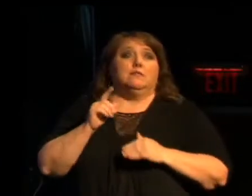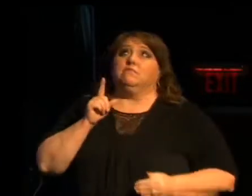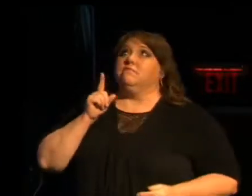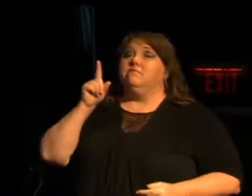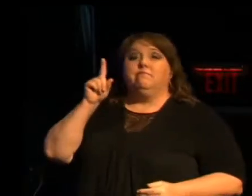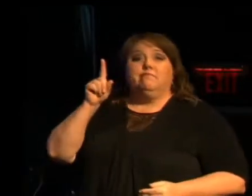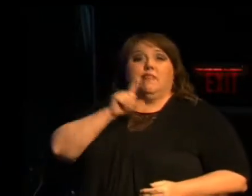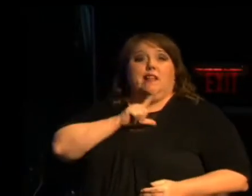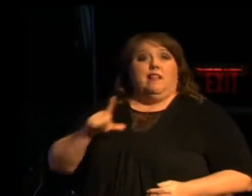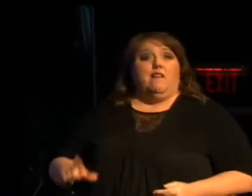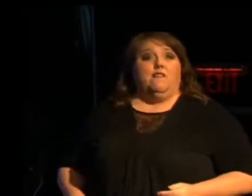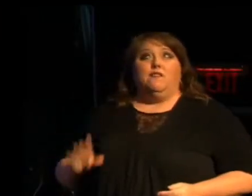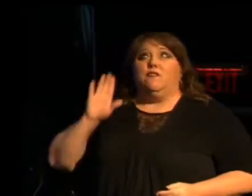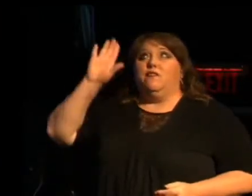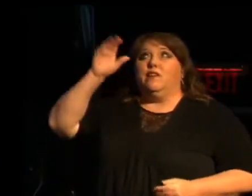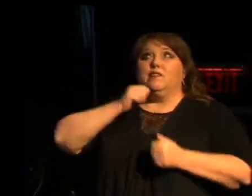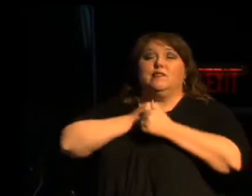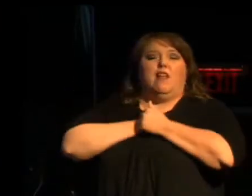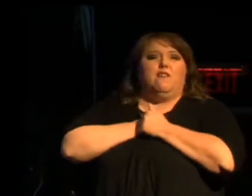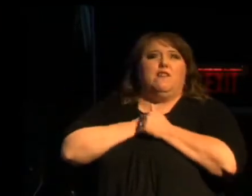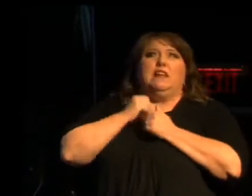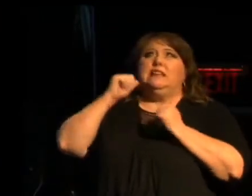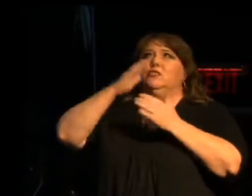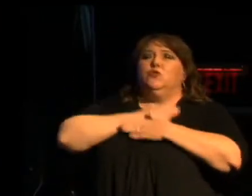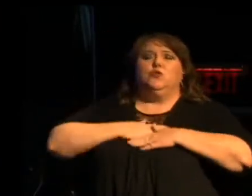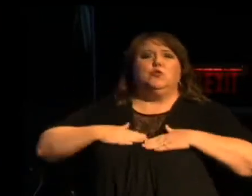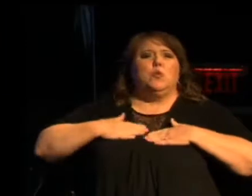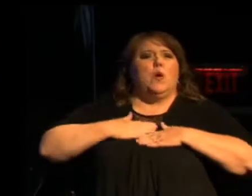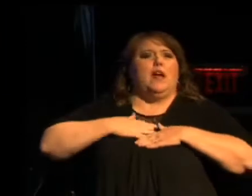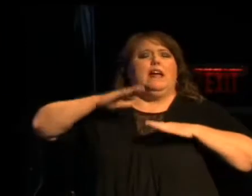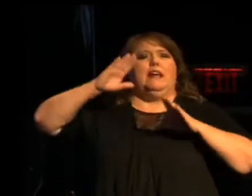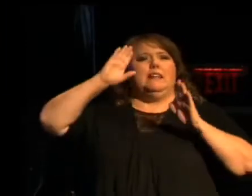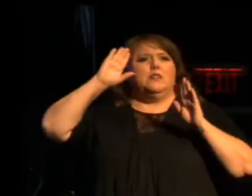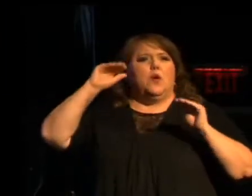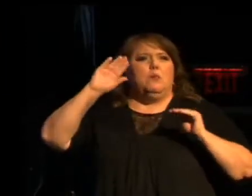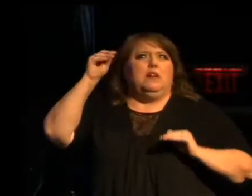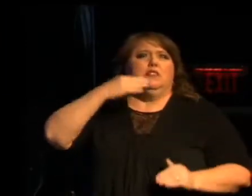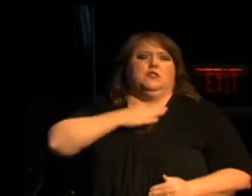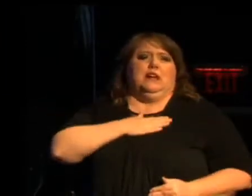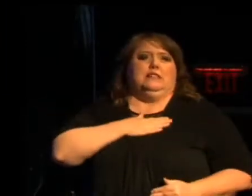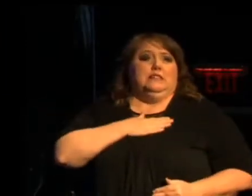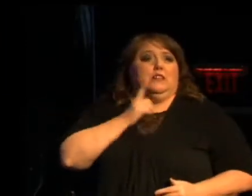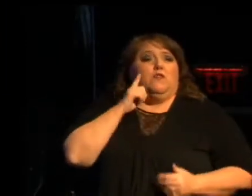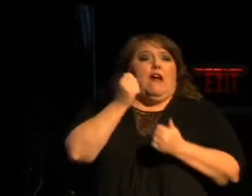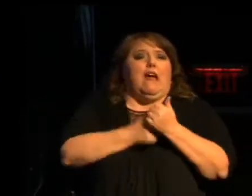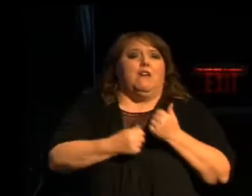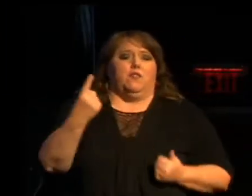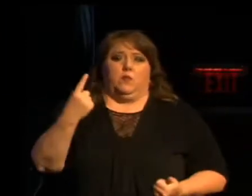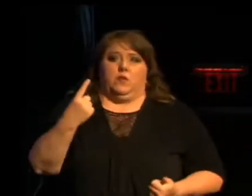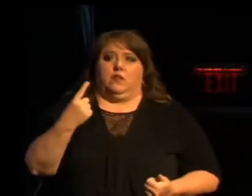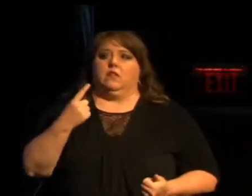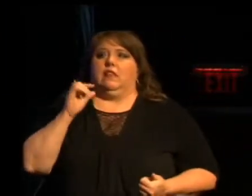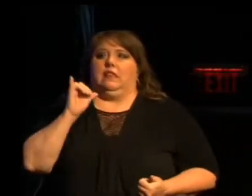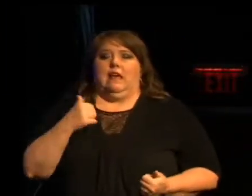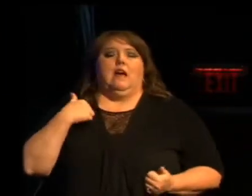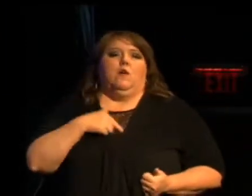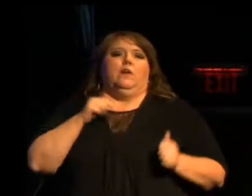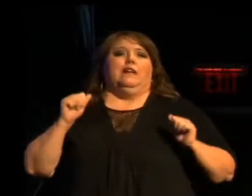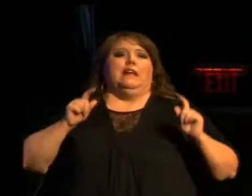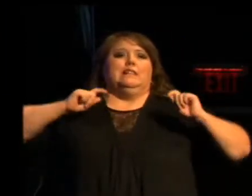does the love and the joy and the hope and the grace of the Lord. They're for everyone. And that's something we can